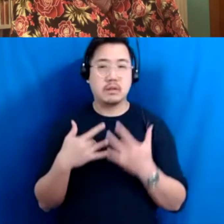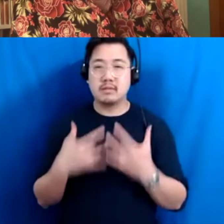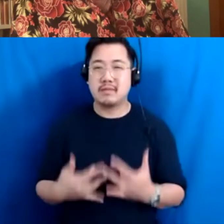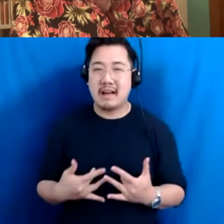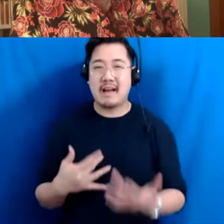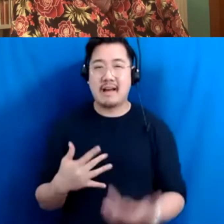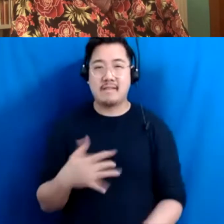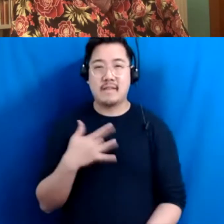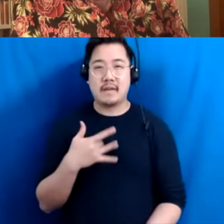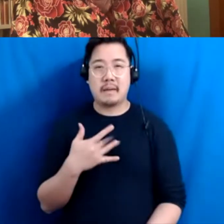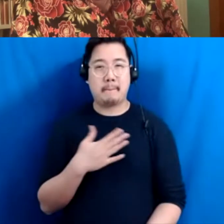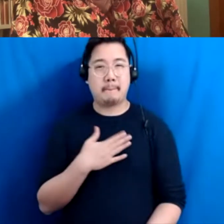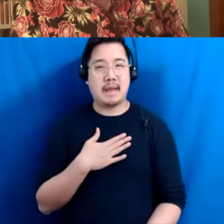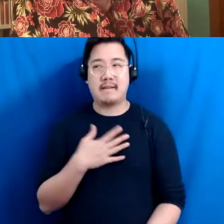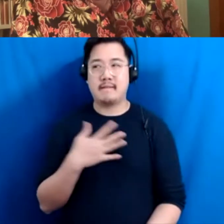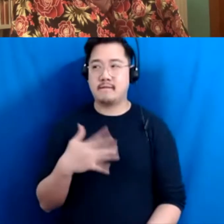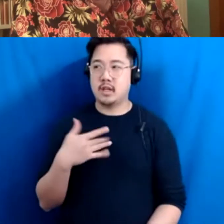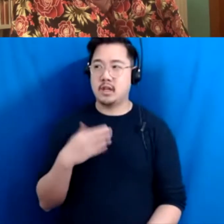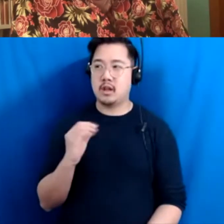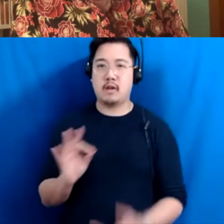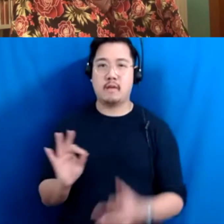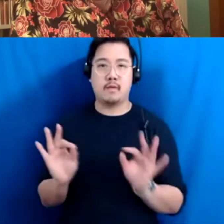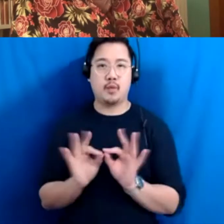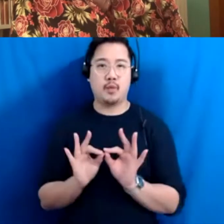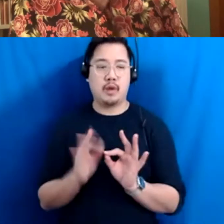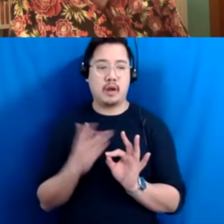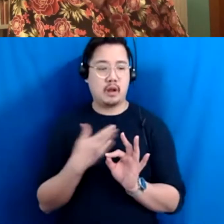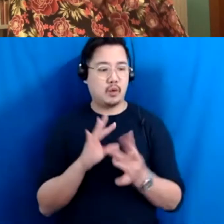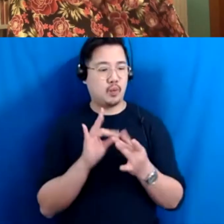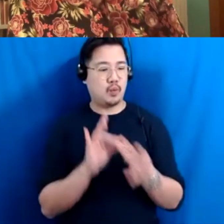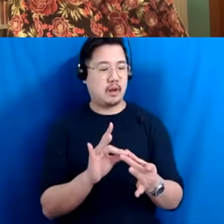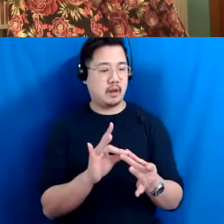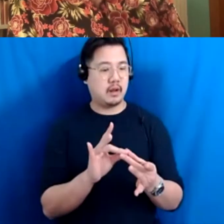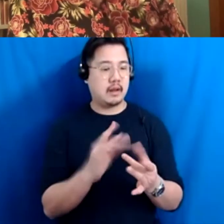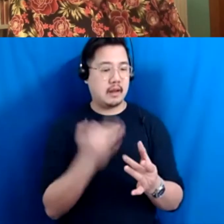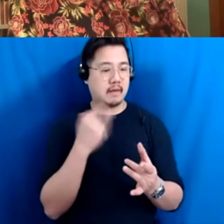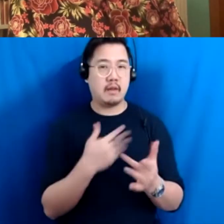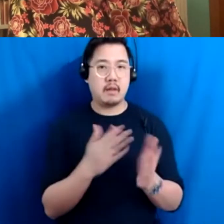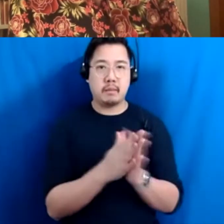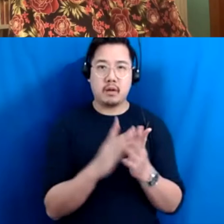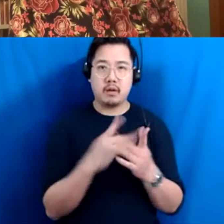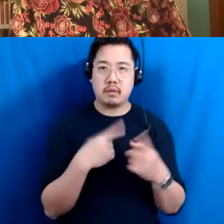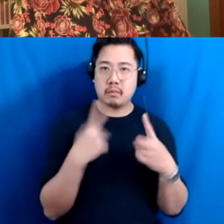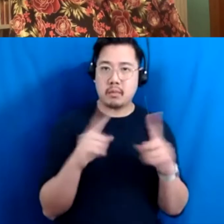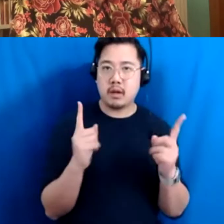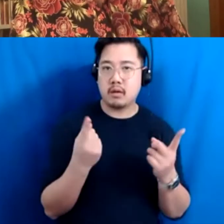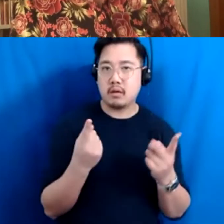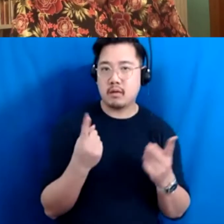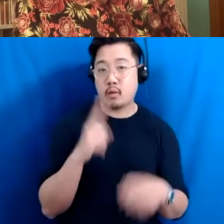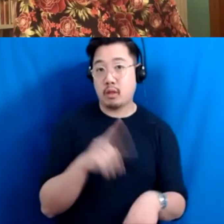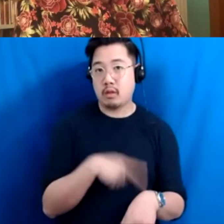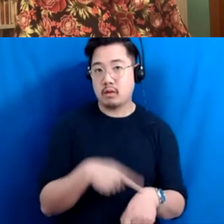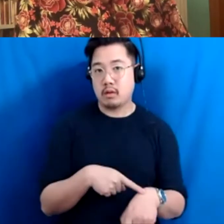attached my own sense of worth to the success of that project for a while. And then at some point, I